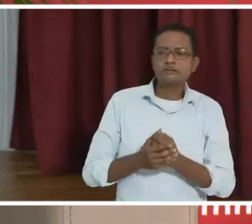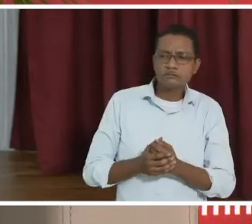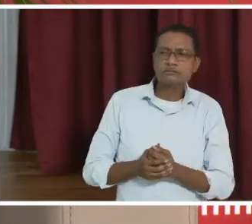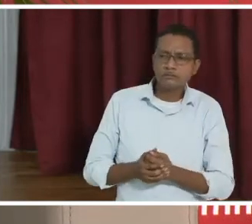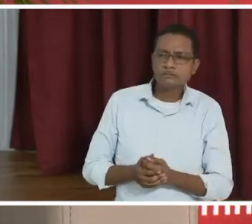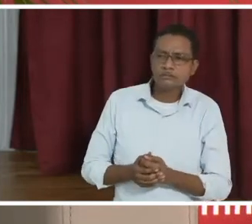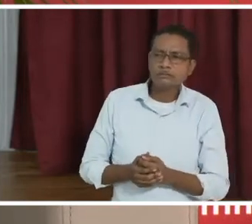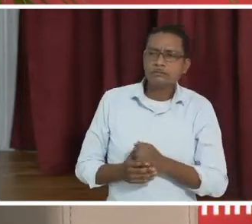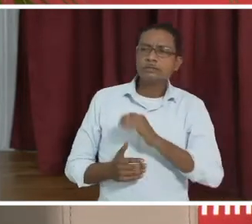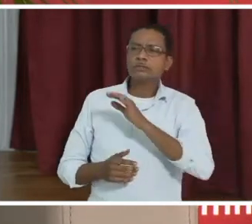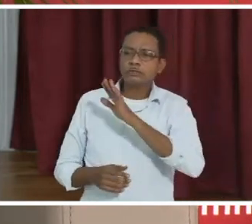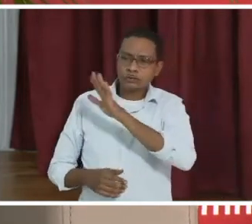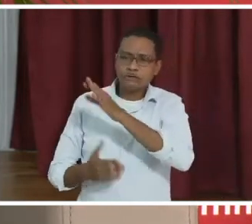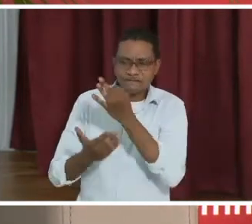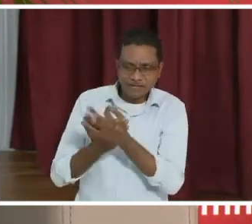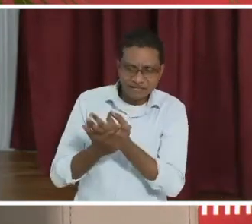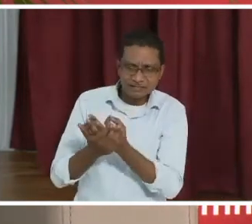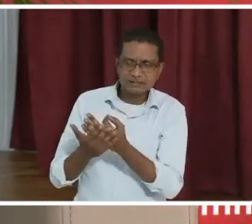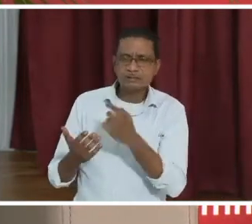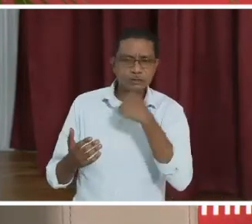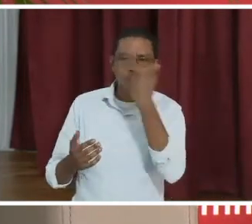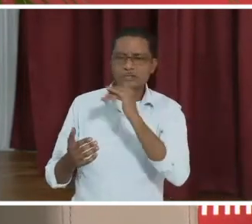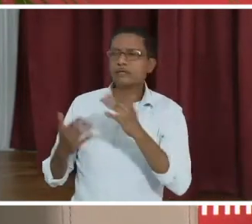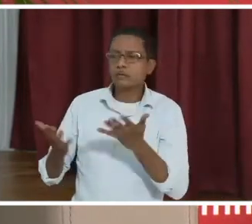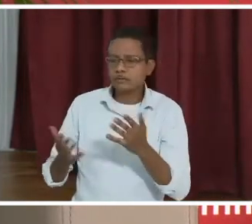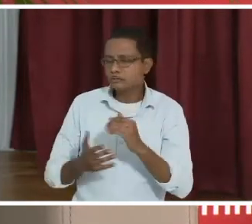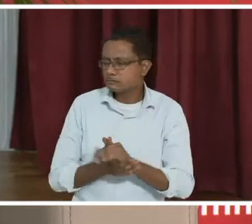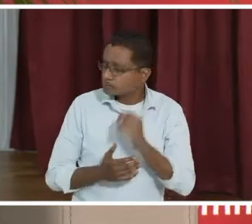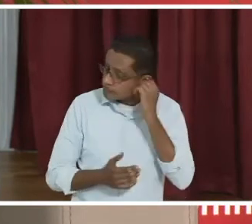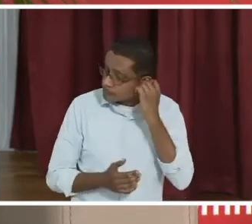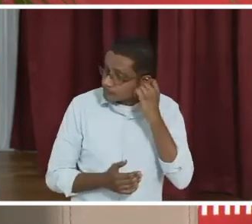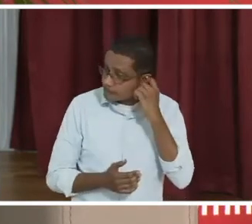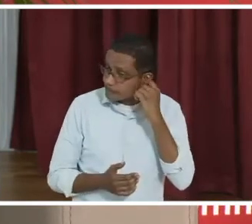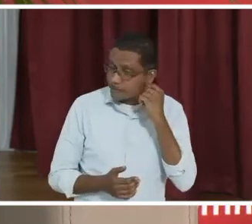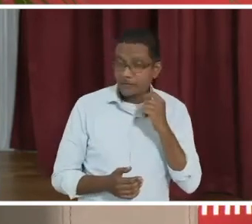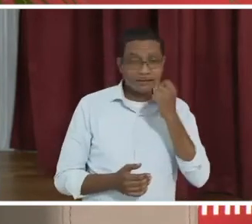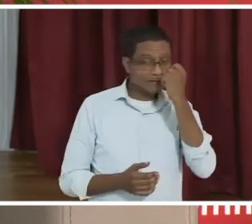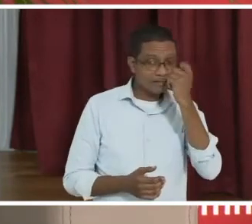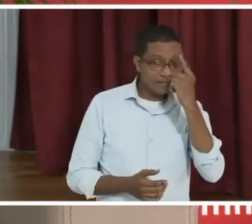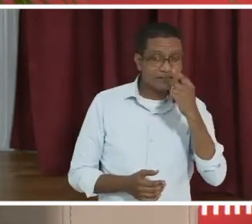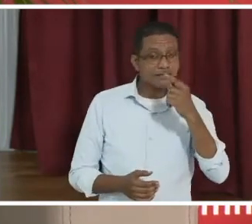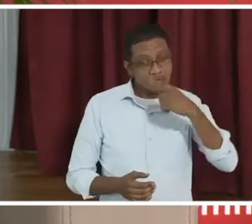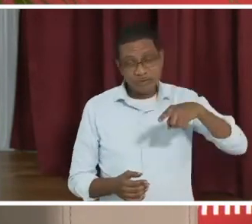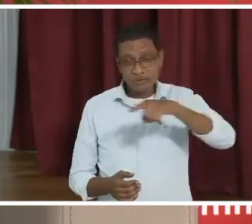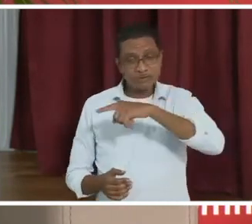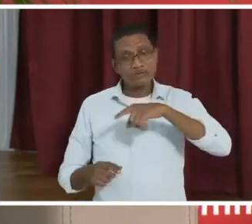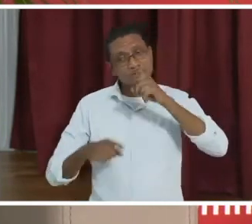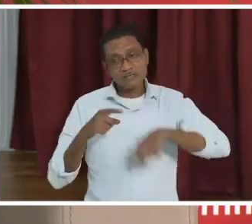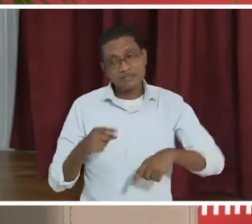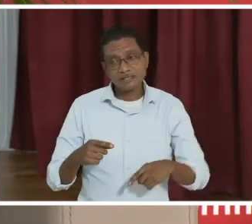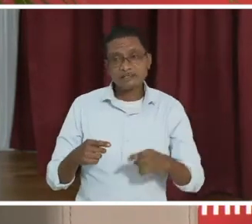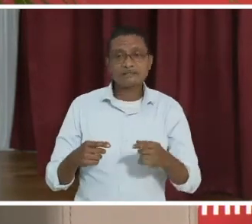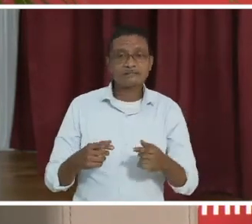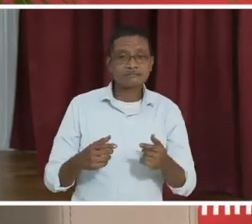And in terms of qualifying, yes, great, but for those who can't, because we're in a very difficult time, as you know, you